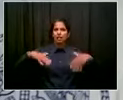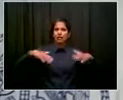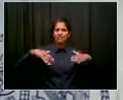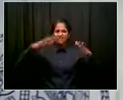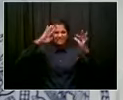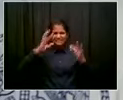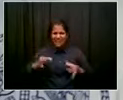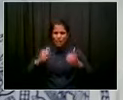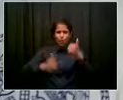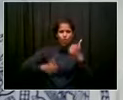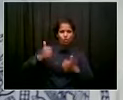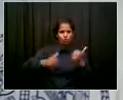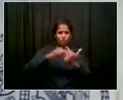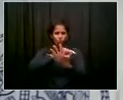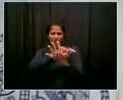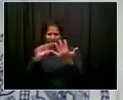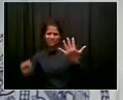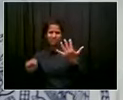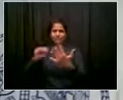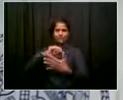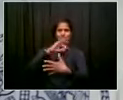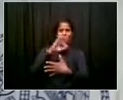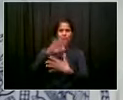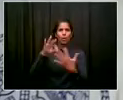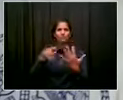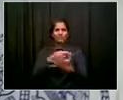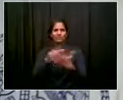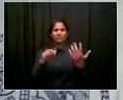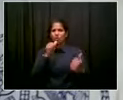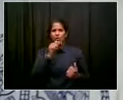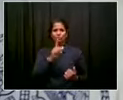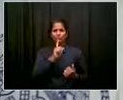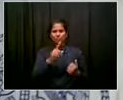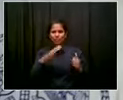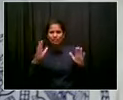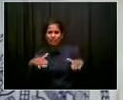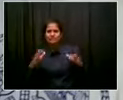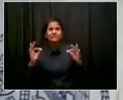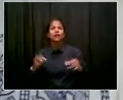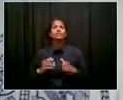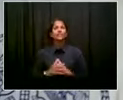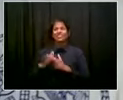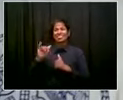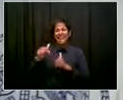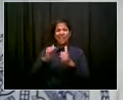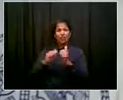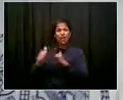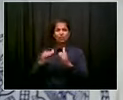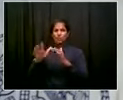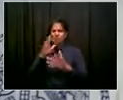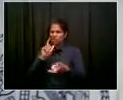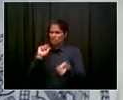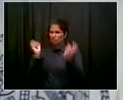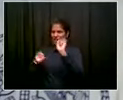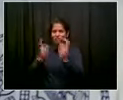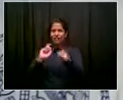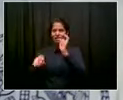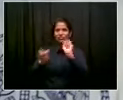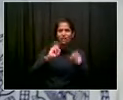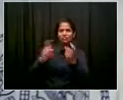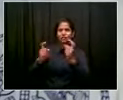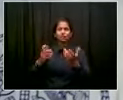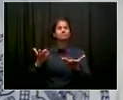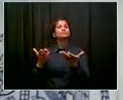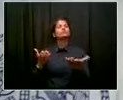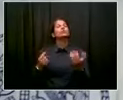and obviously the focus on covid which is where people should be focused have been focused uh the fact that life has been disrupted